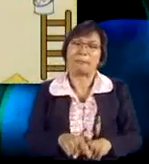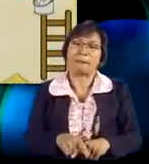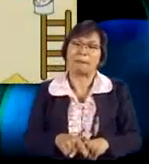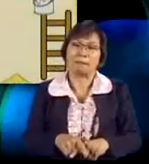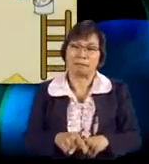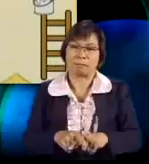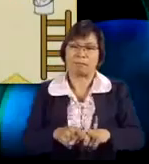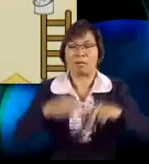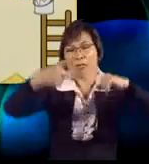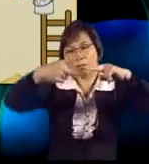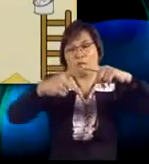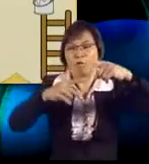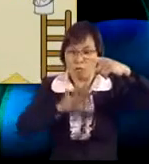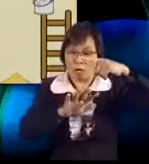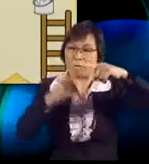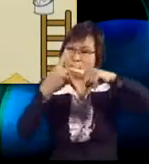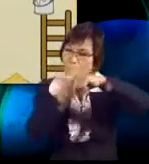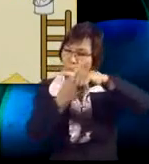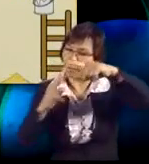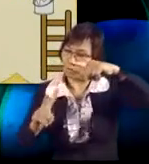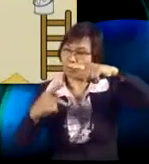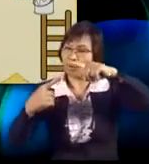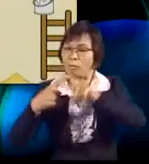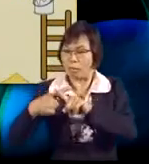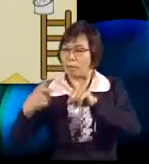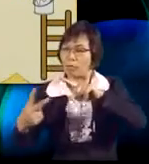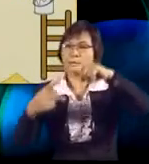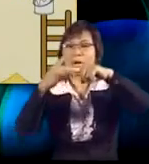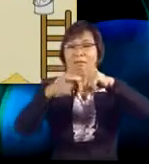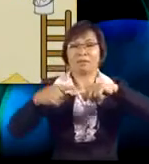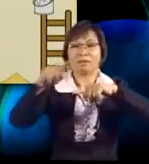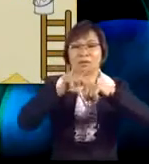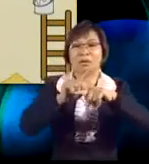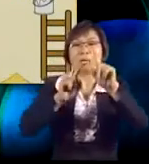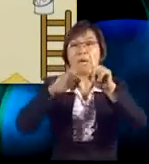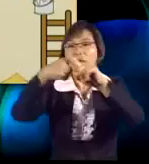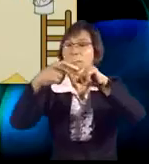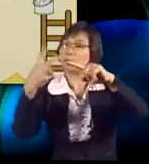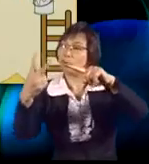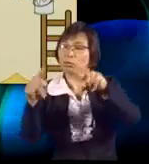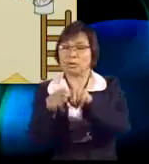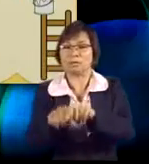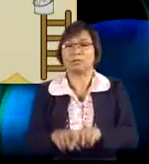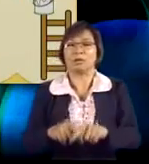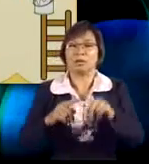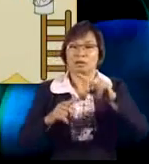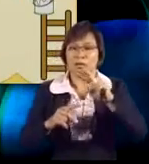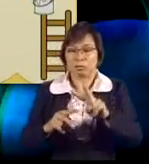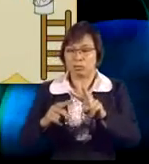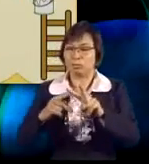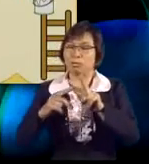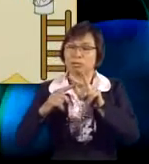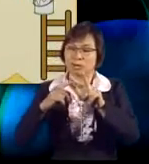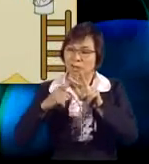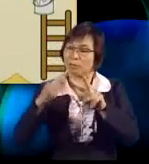That means for the fraction 1/5, we must multiply both the 5 and the 1 by 2. So